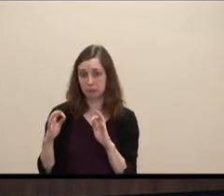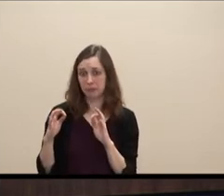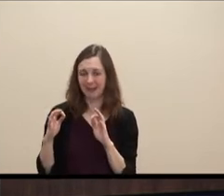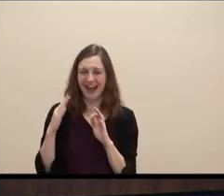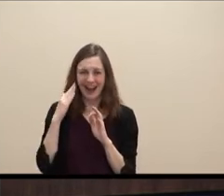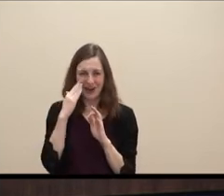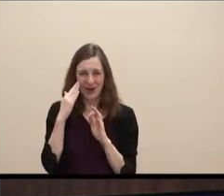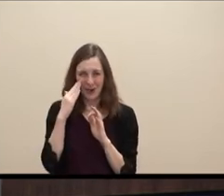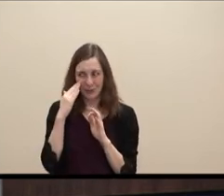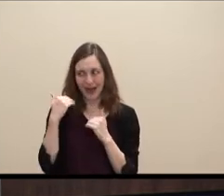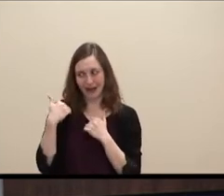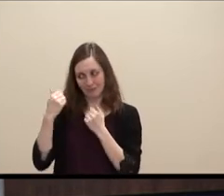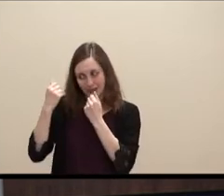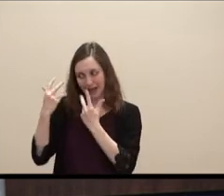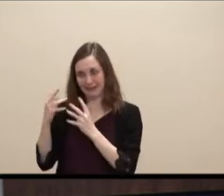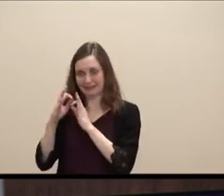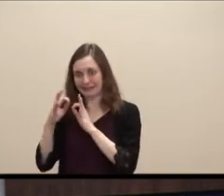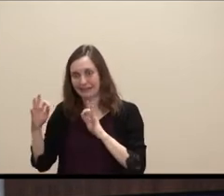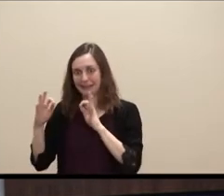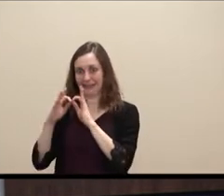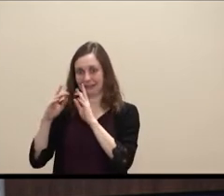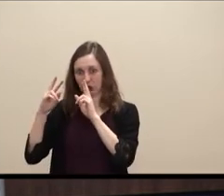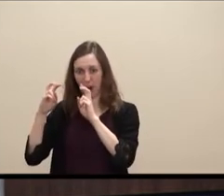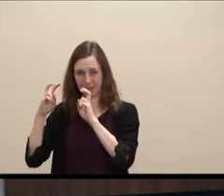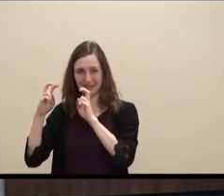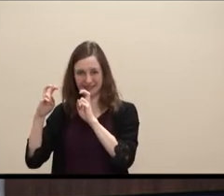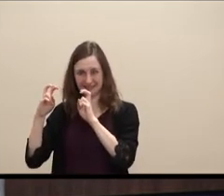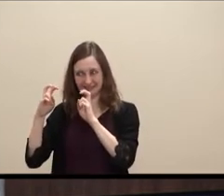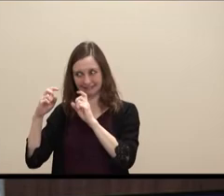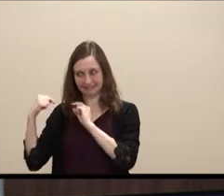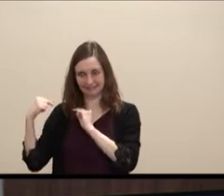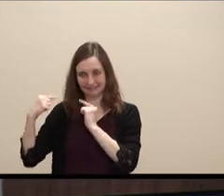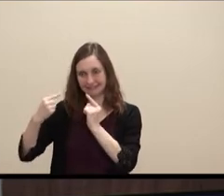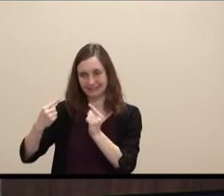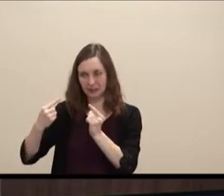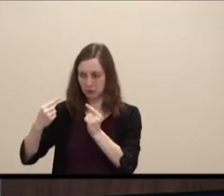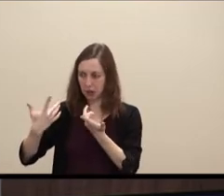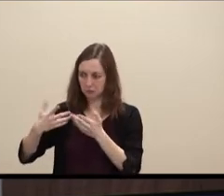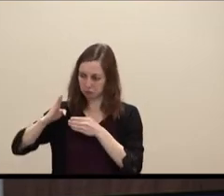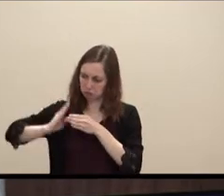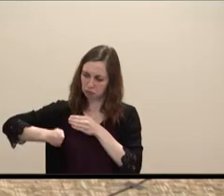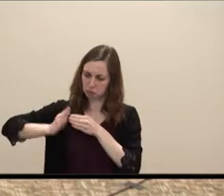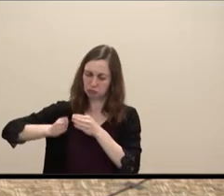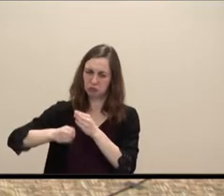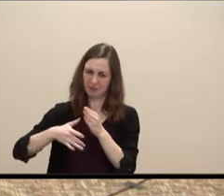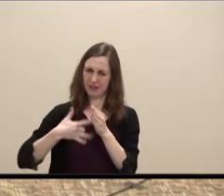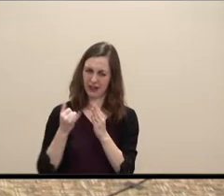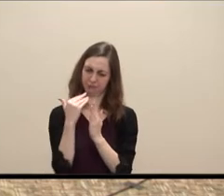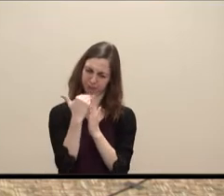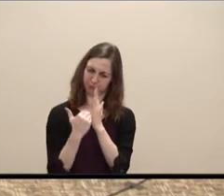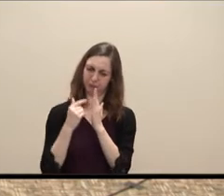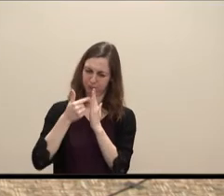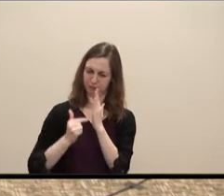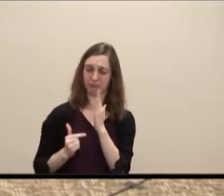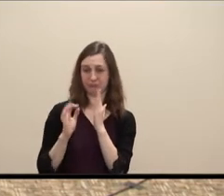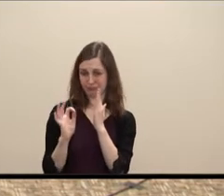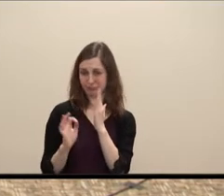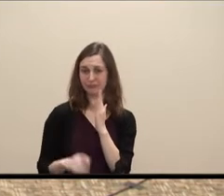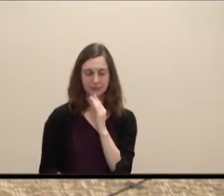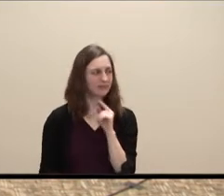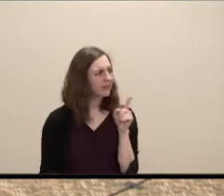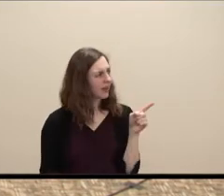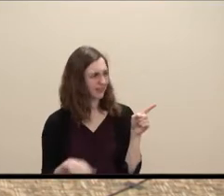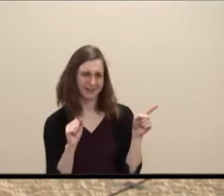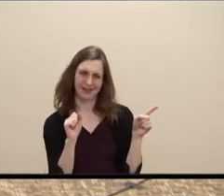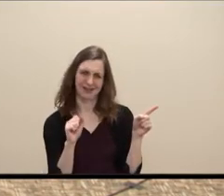other very key topics still ahead of us. Great, thank you for that. We're working behind the scenes to make sure that those are put